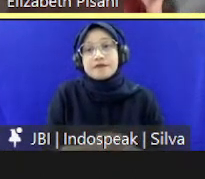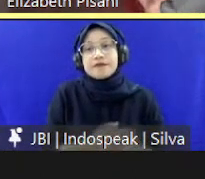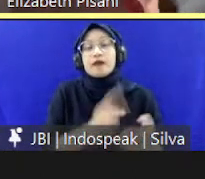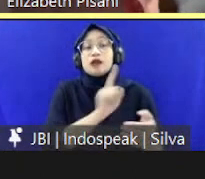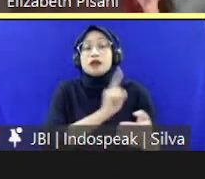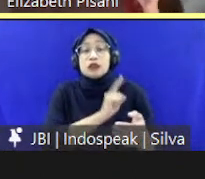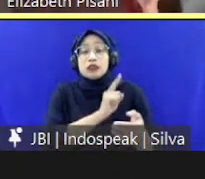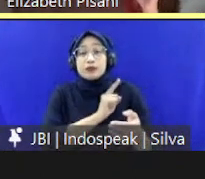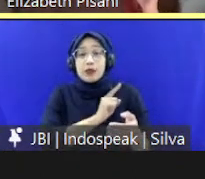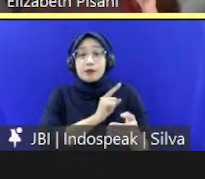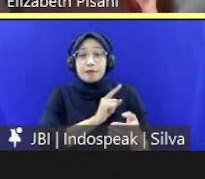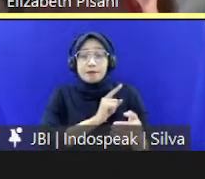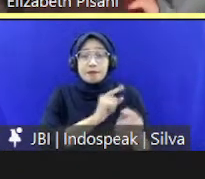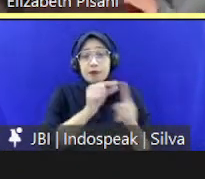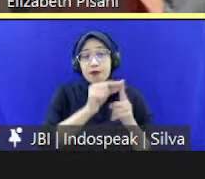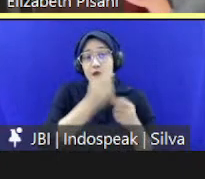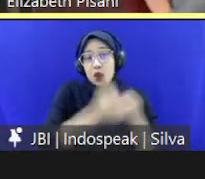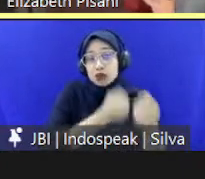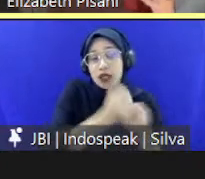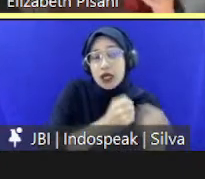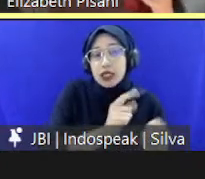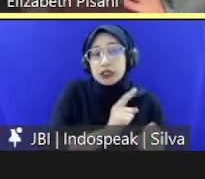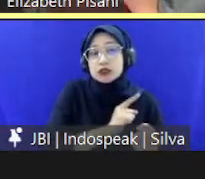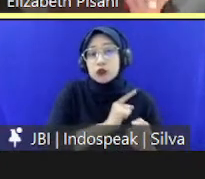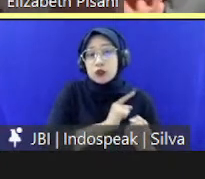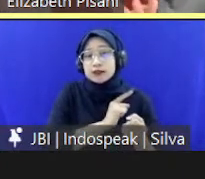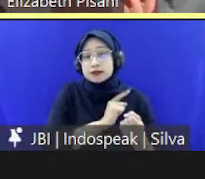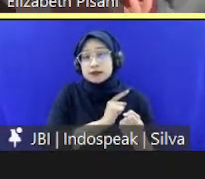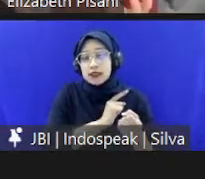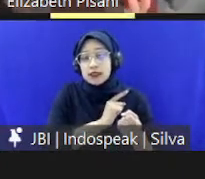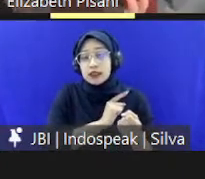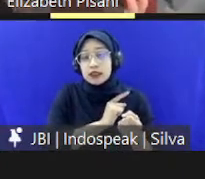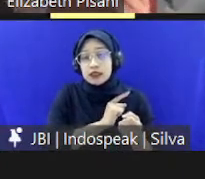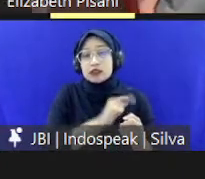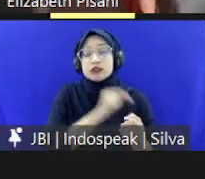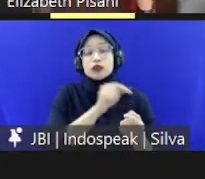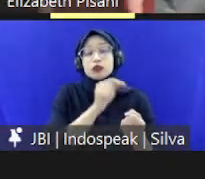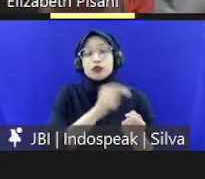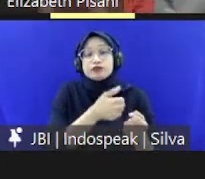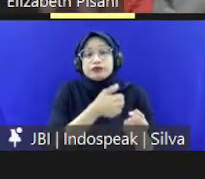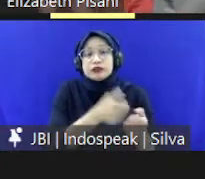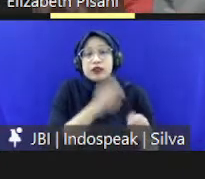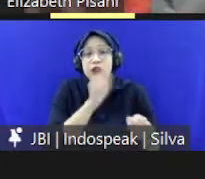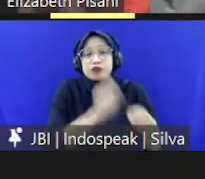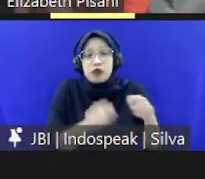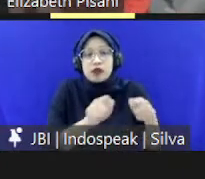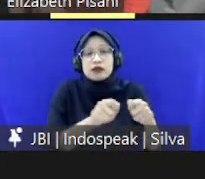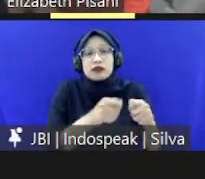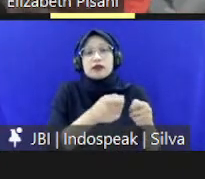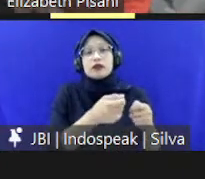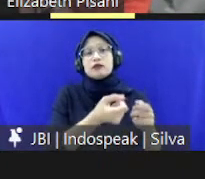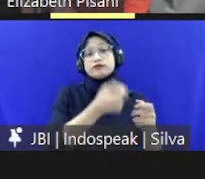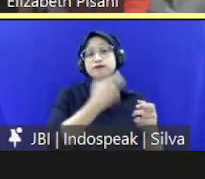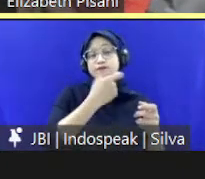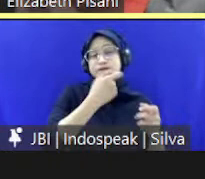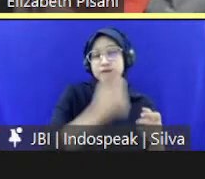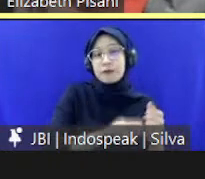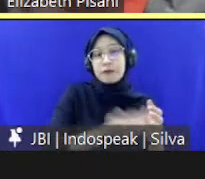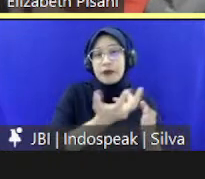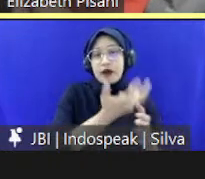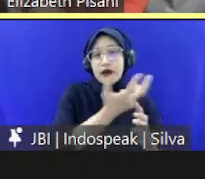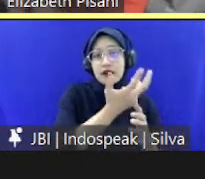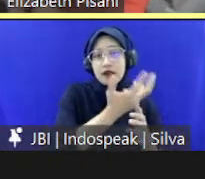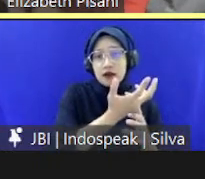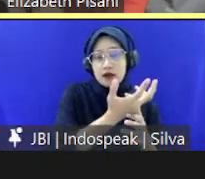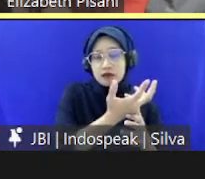to pick up more and more of the financing. Well, one of the ways you do that is by out of pocket, but we wanted it to come out of the right pockets, the pockets of the people